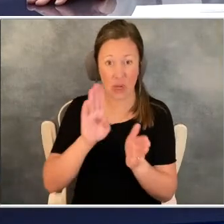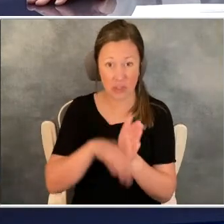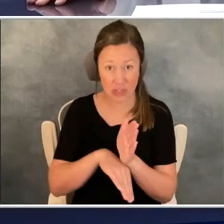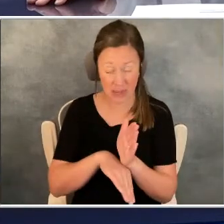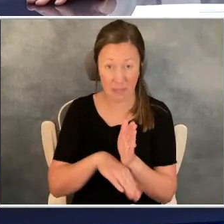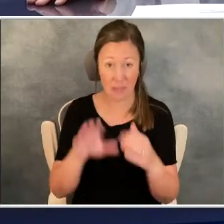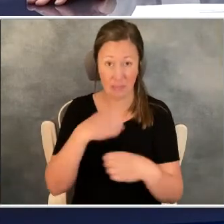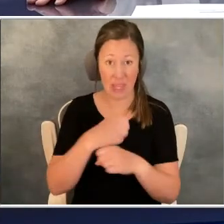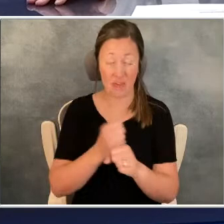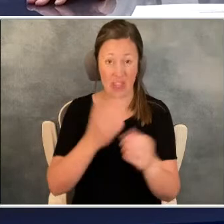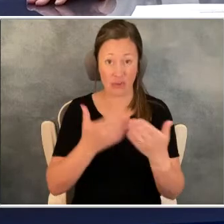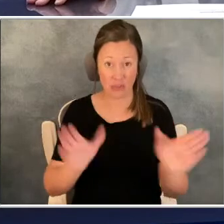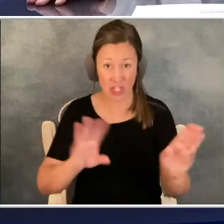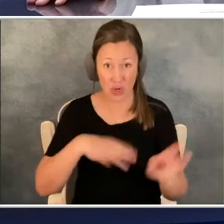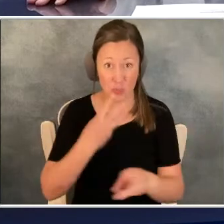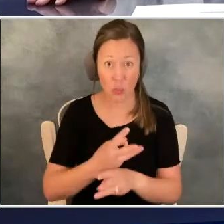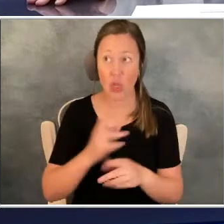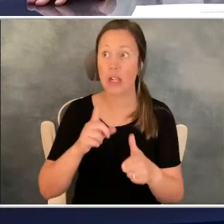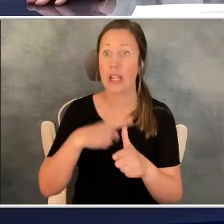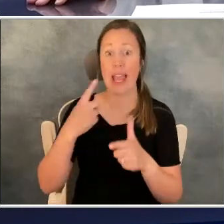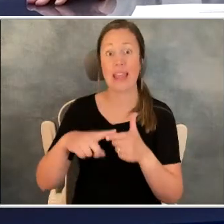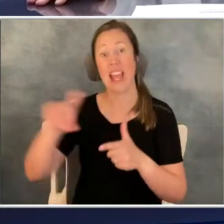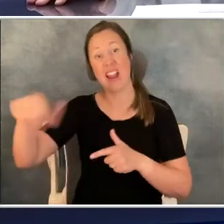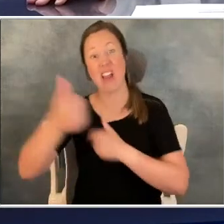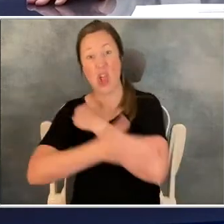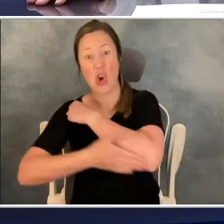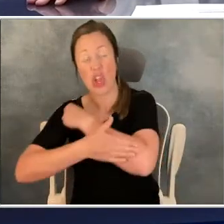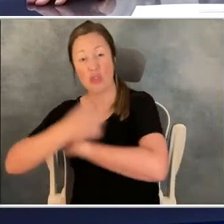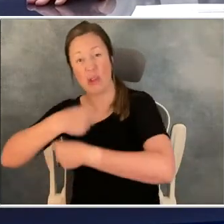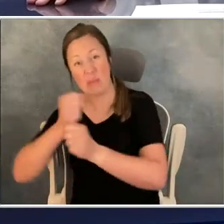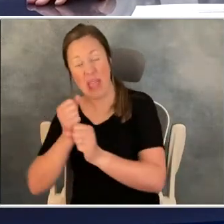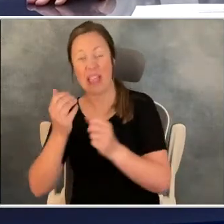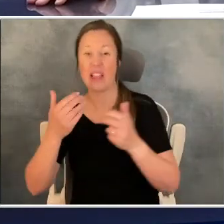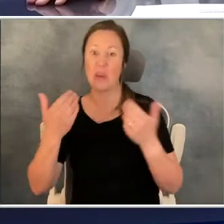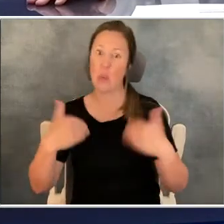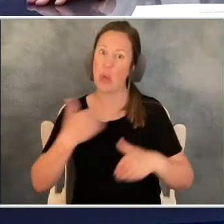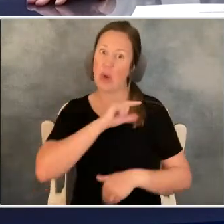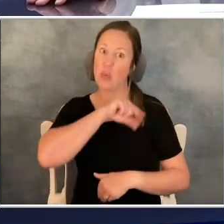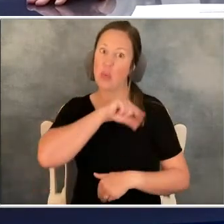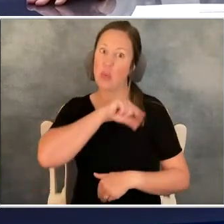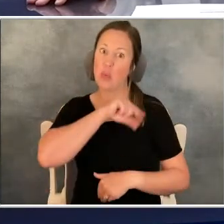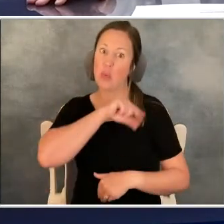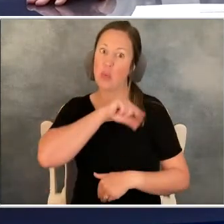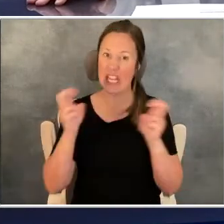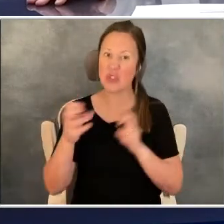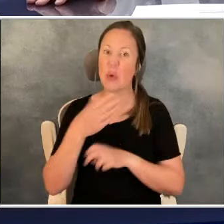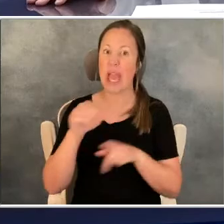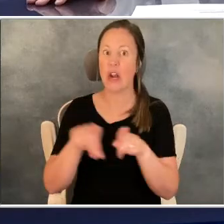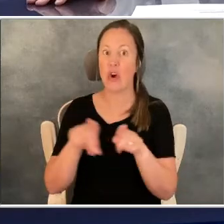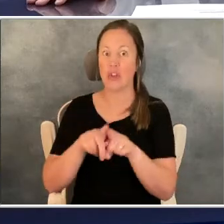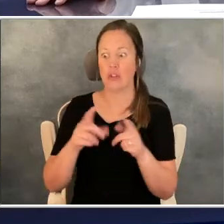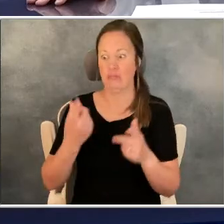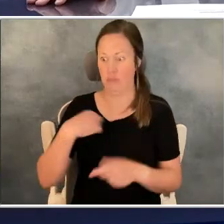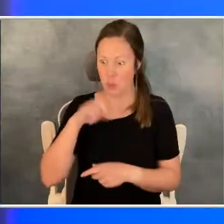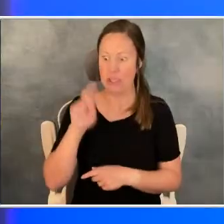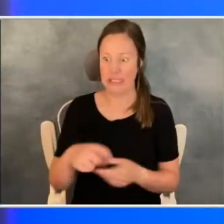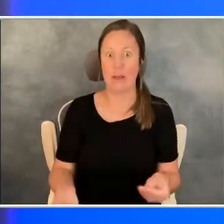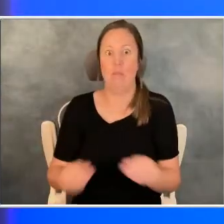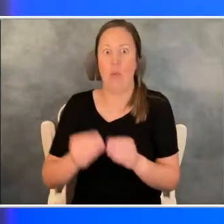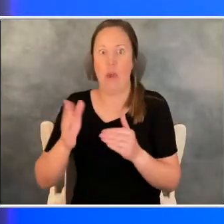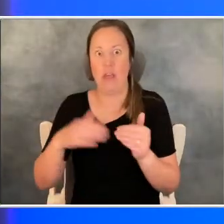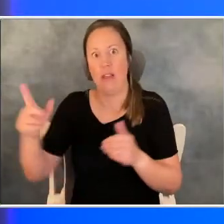generic way and they go overseas, A, quality control, B, supply and demand. Supply, yeah. And an interesting thing that I